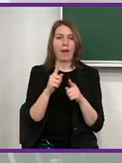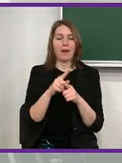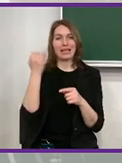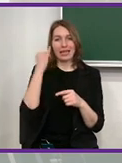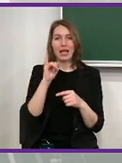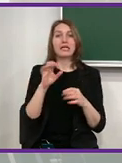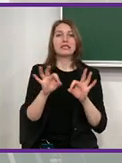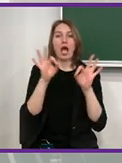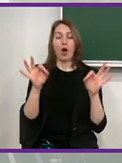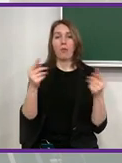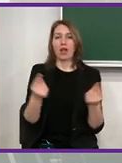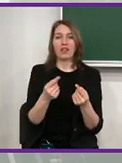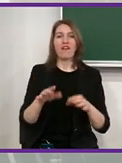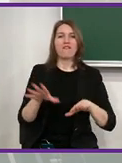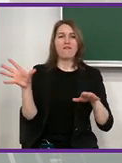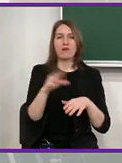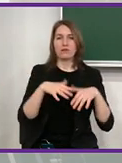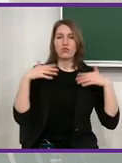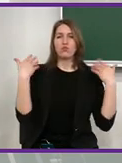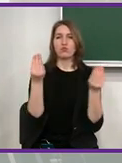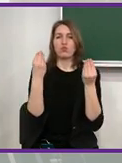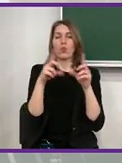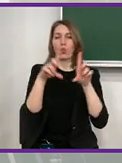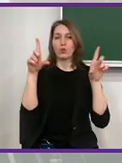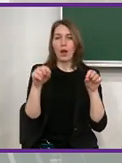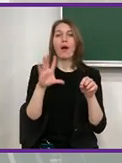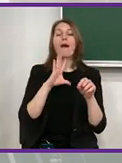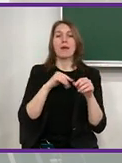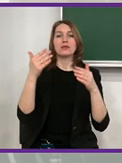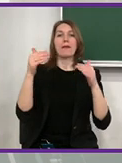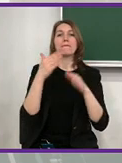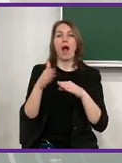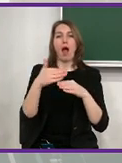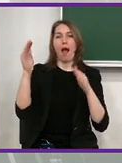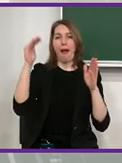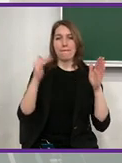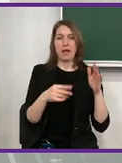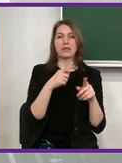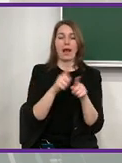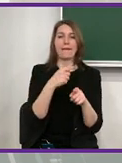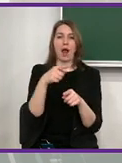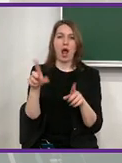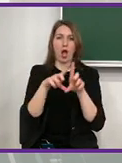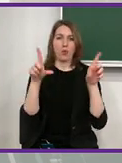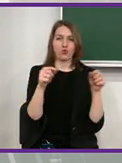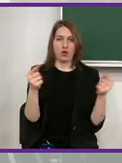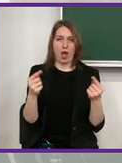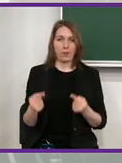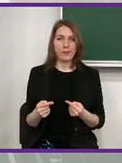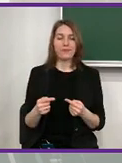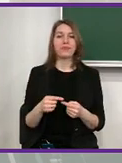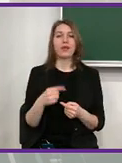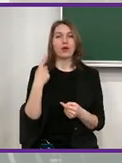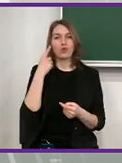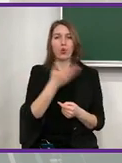this directive will apply eventually, but I believe that the idea will be that